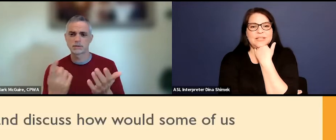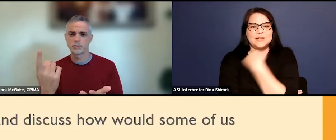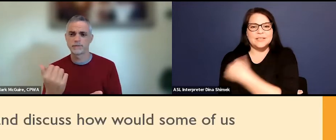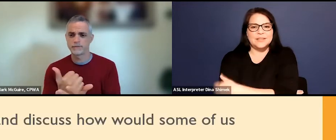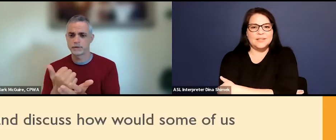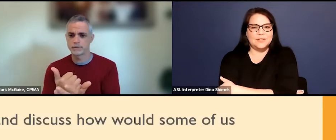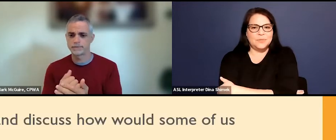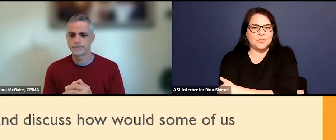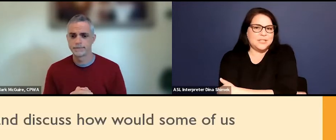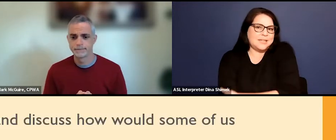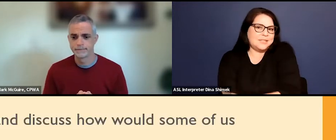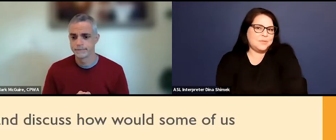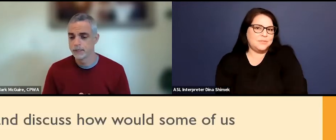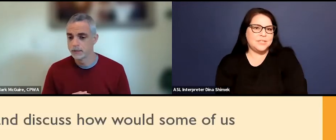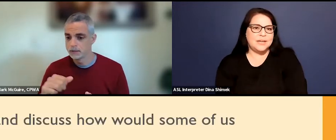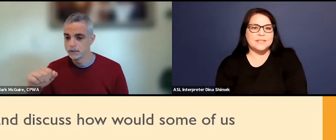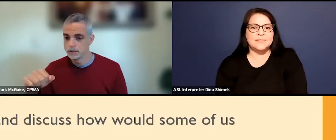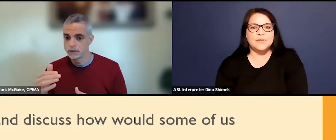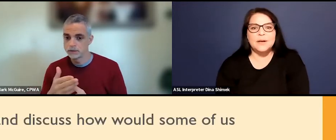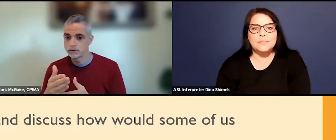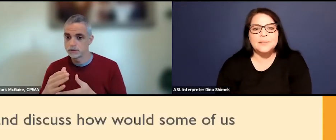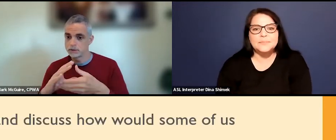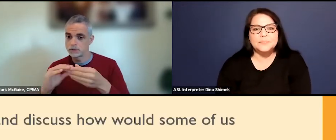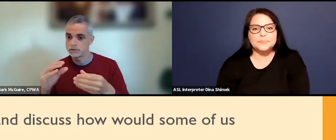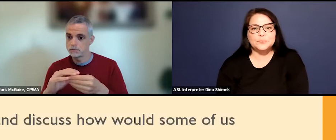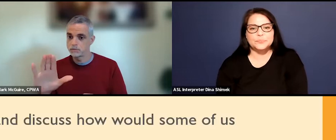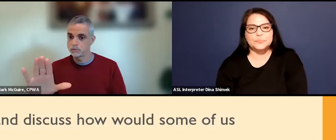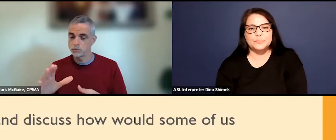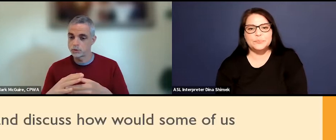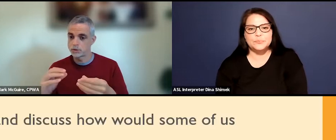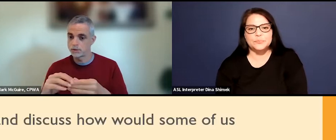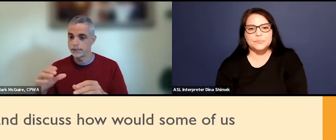situation? Would you just ask someone, reach out and ask them for help?